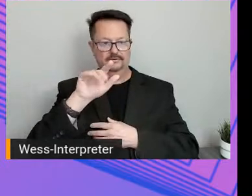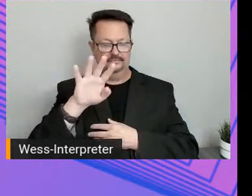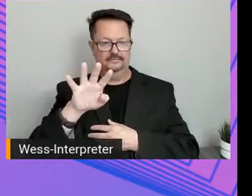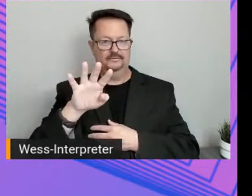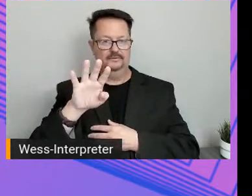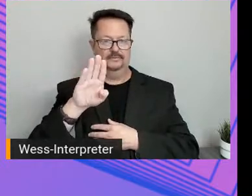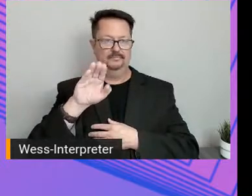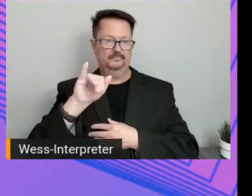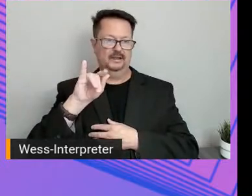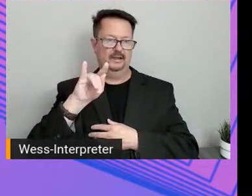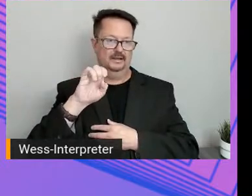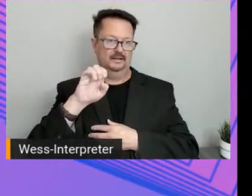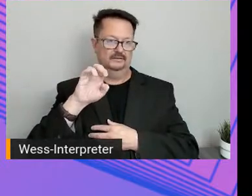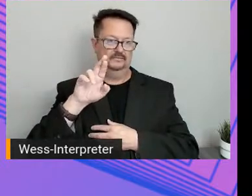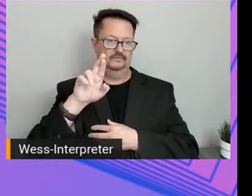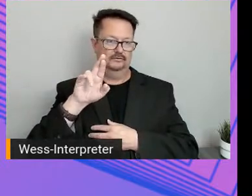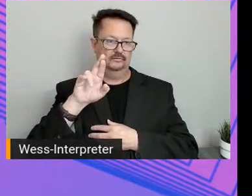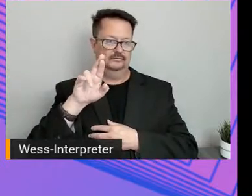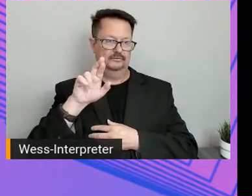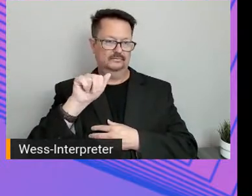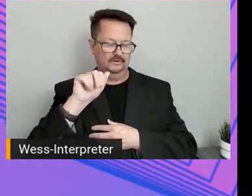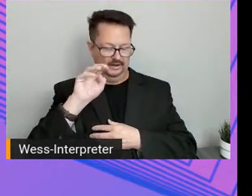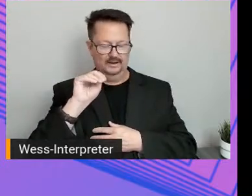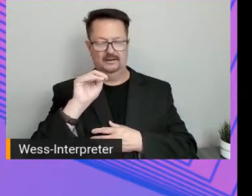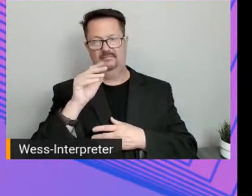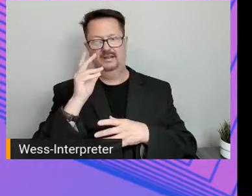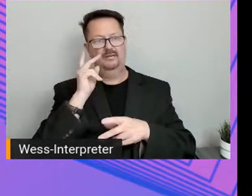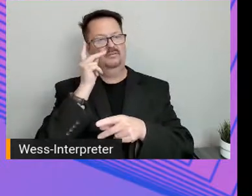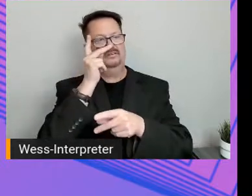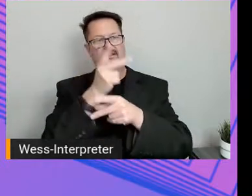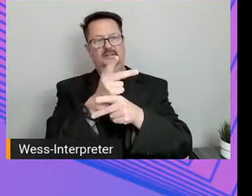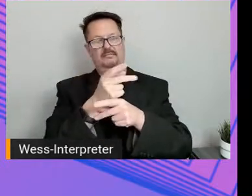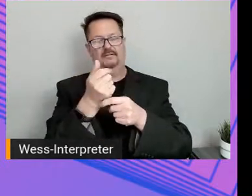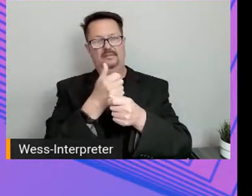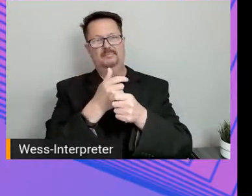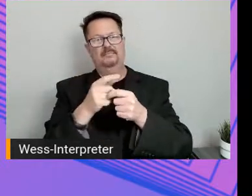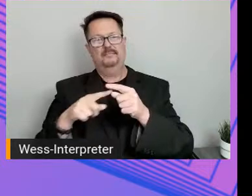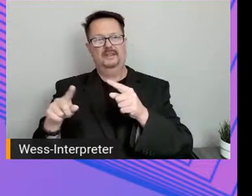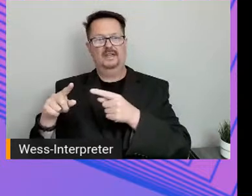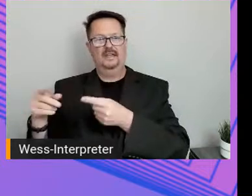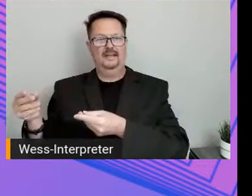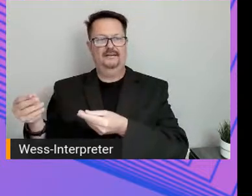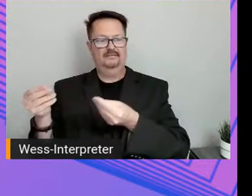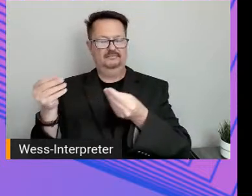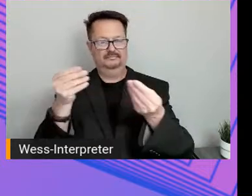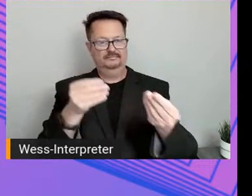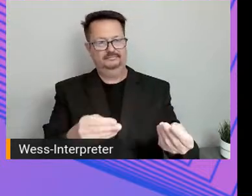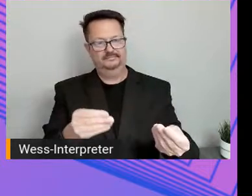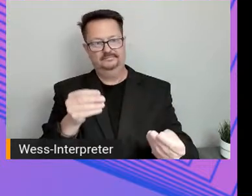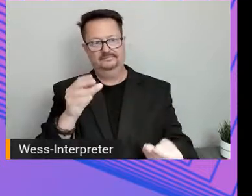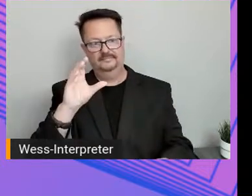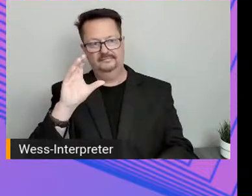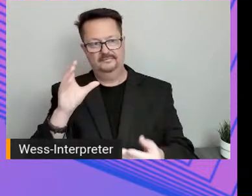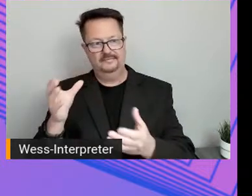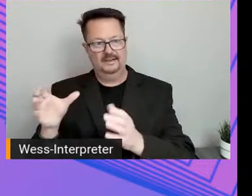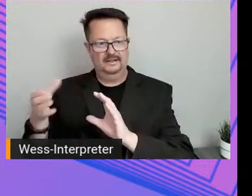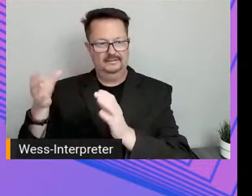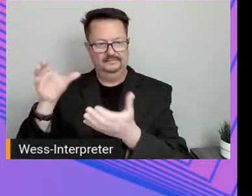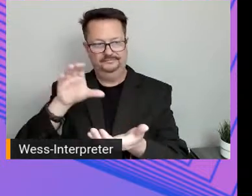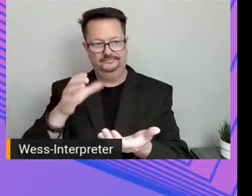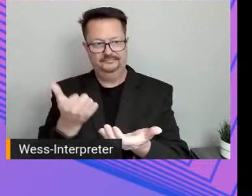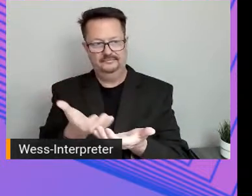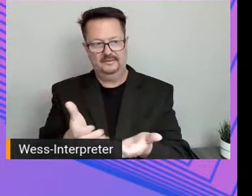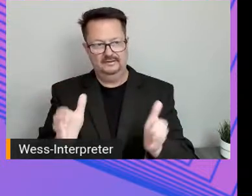for everything else. Now, the only other thing I want to pass in that's necessary is my container image. So one of the